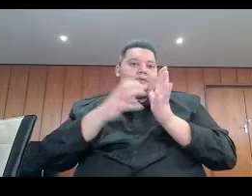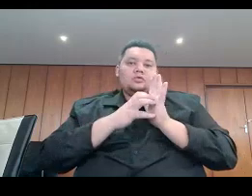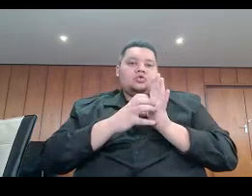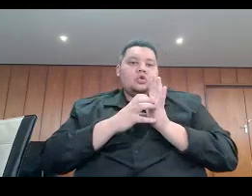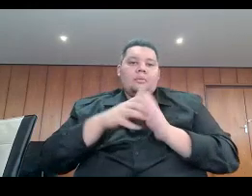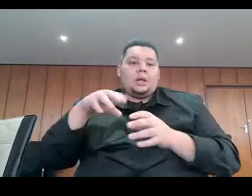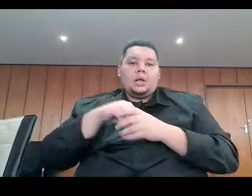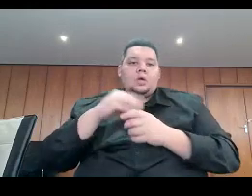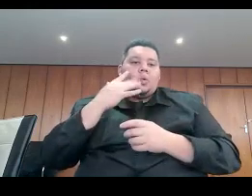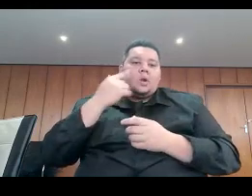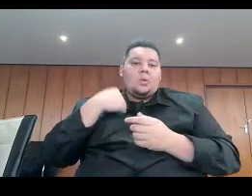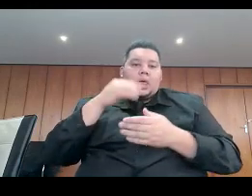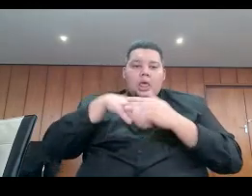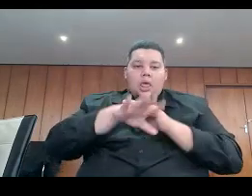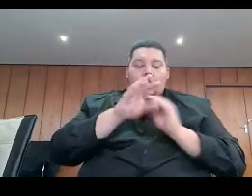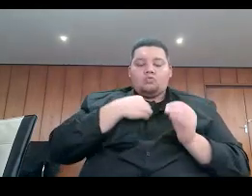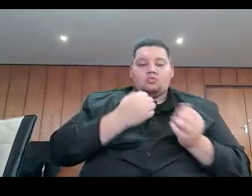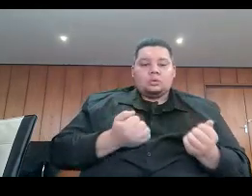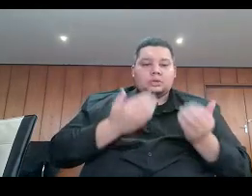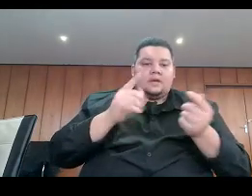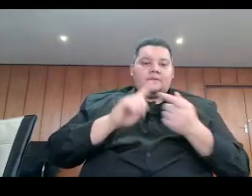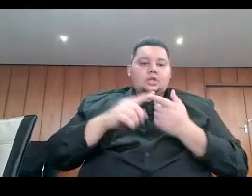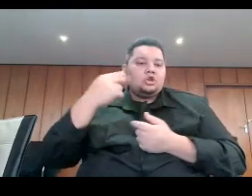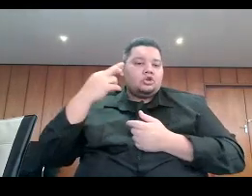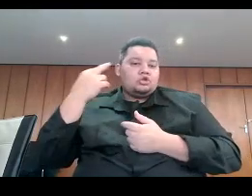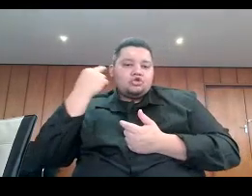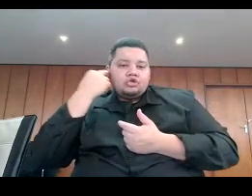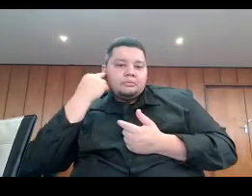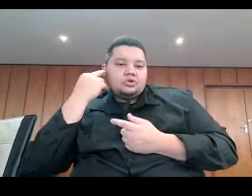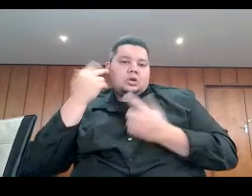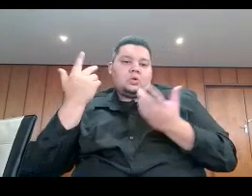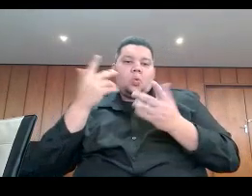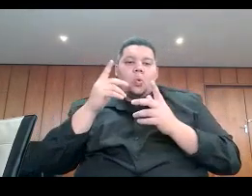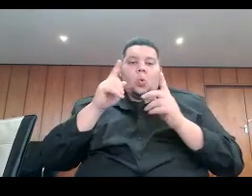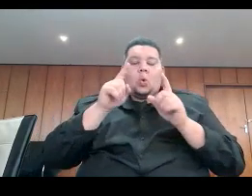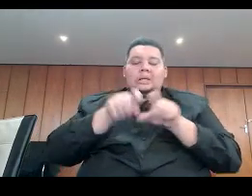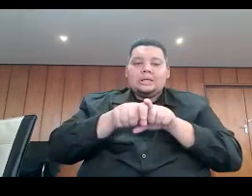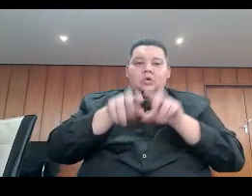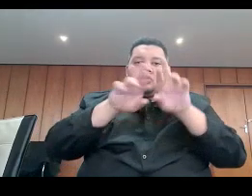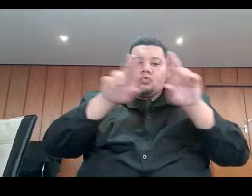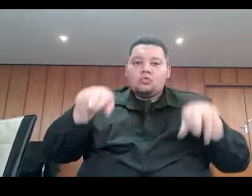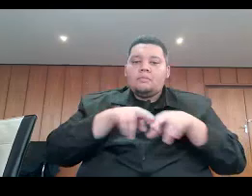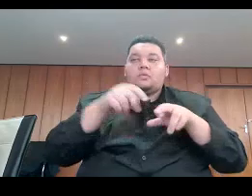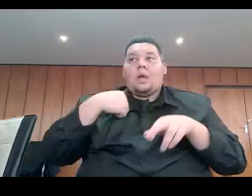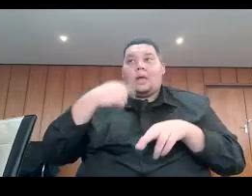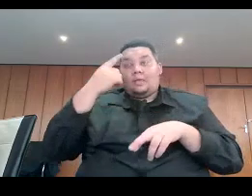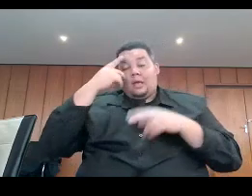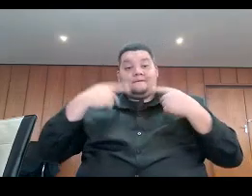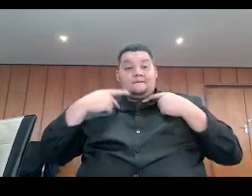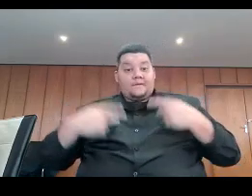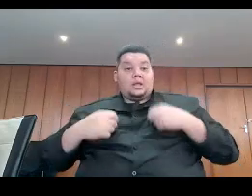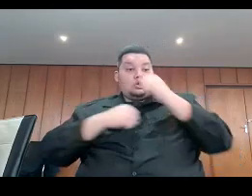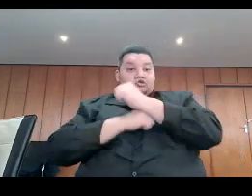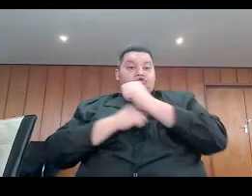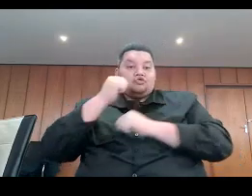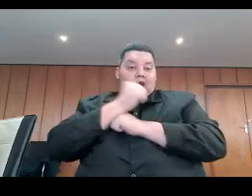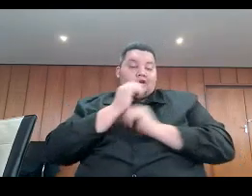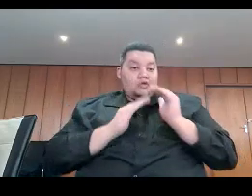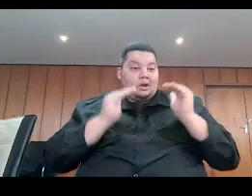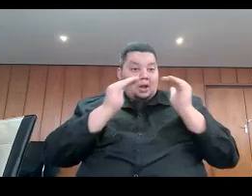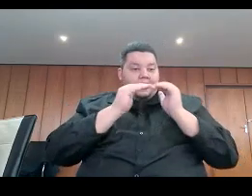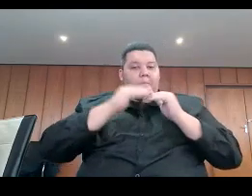in the entrance to services, reception rooms, etc. I think we're getting more aware at a physical structure level.